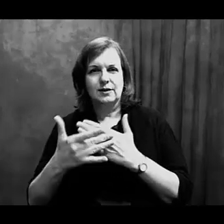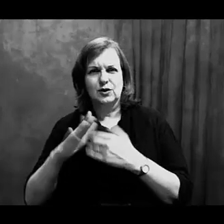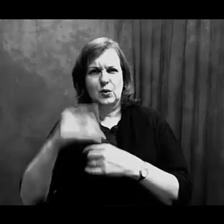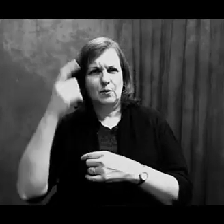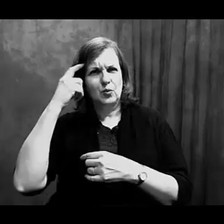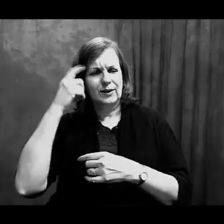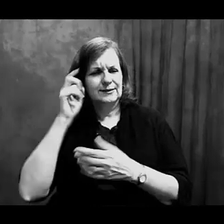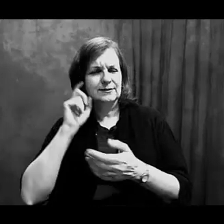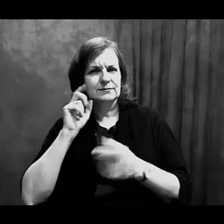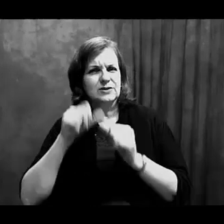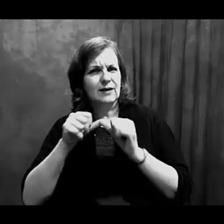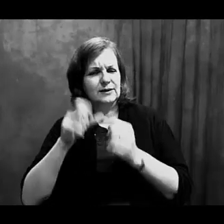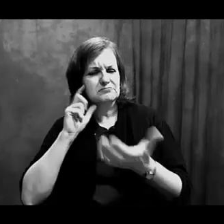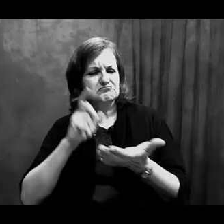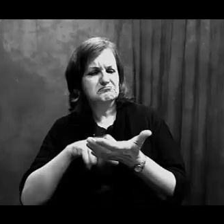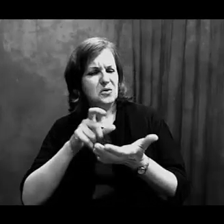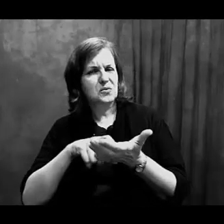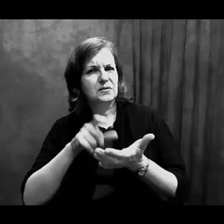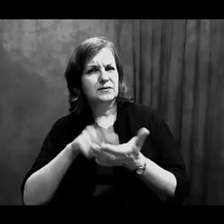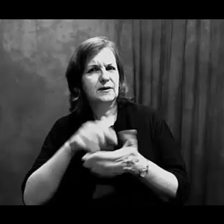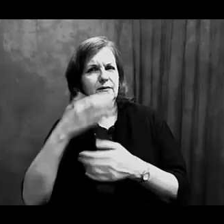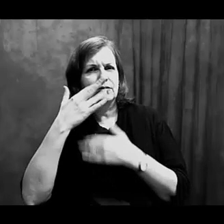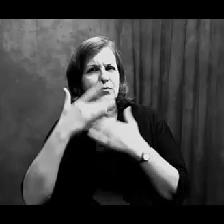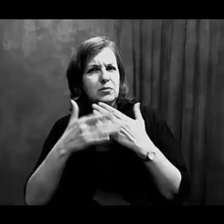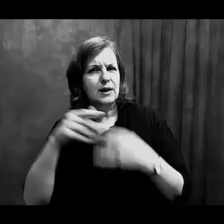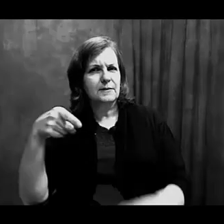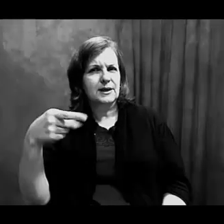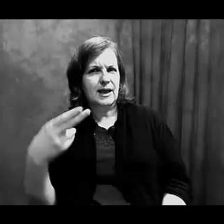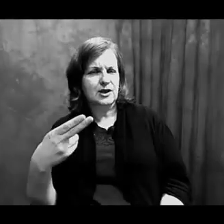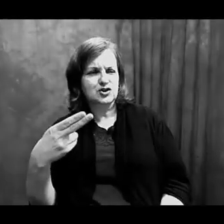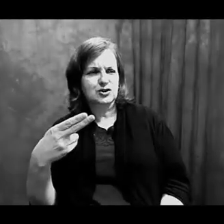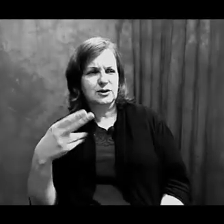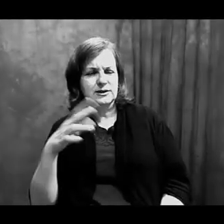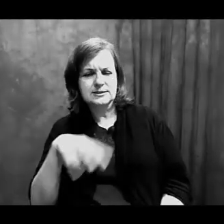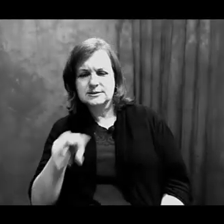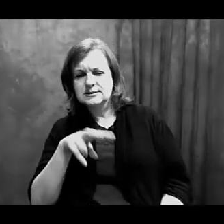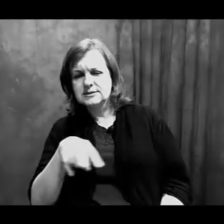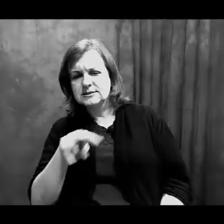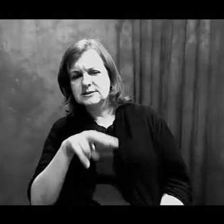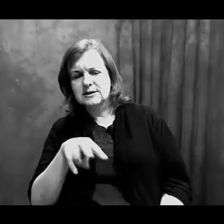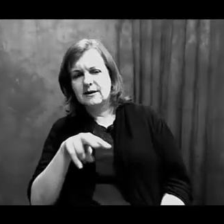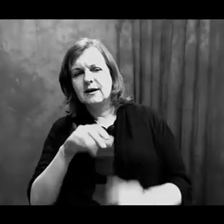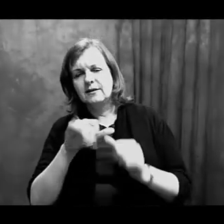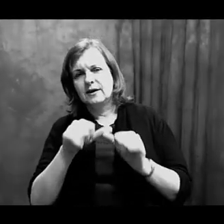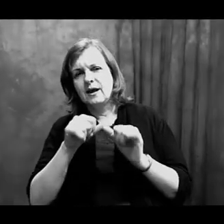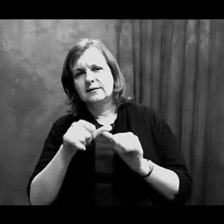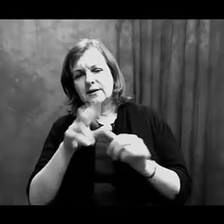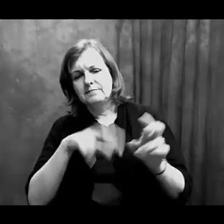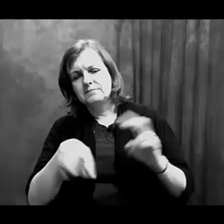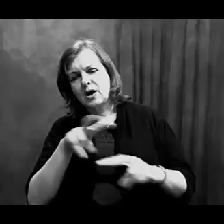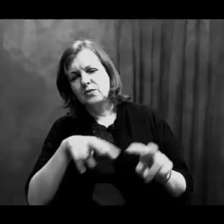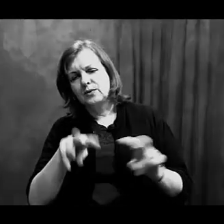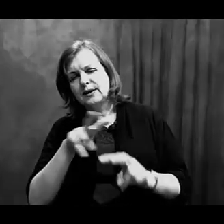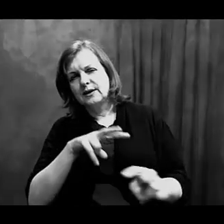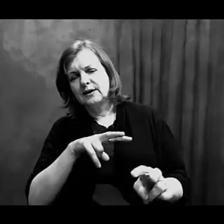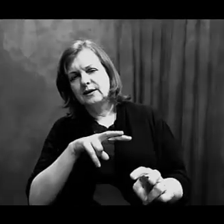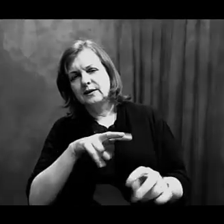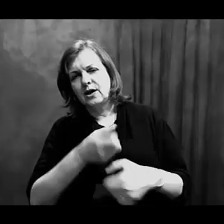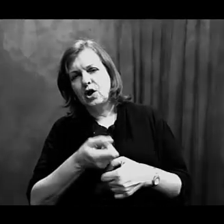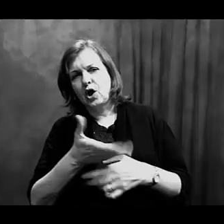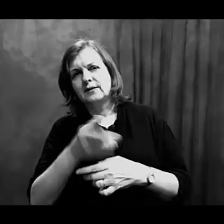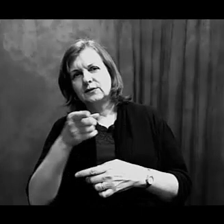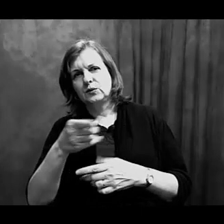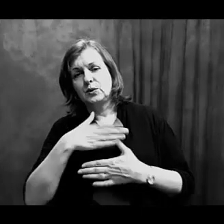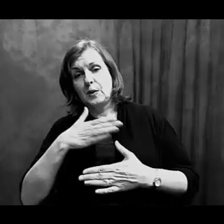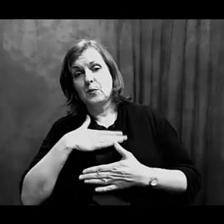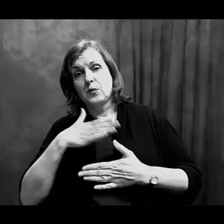monitoring the pH of the blood. That constant monitoring will trigger you to